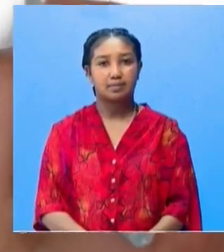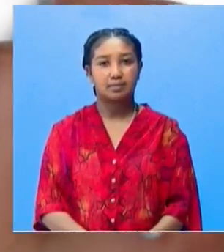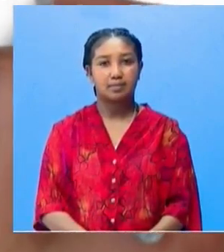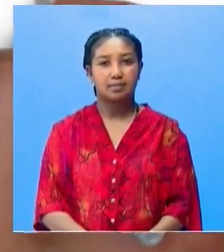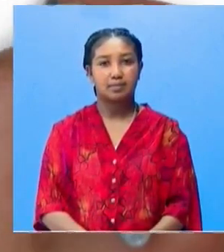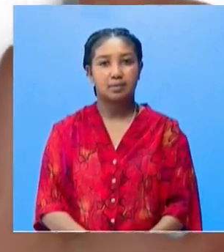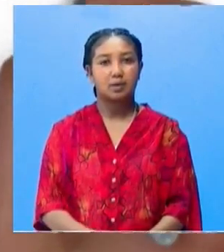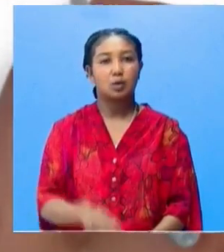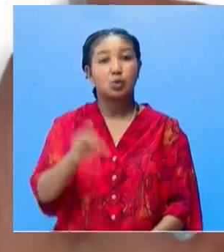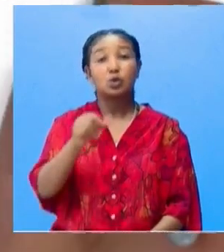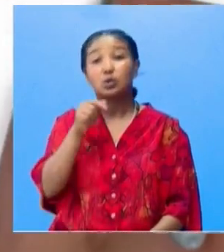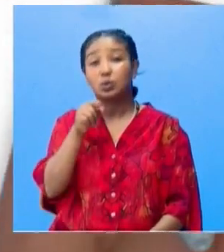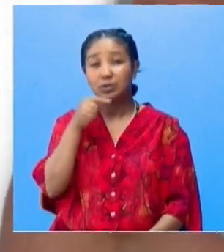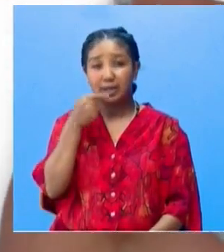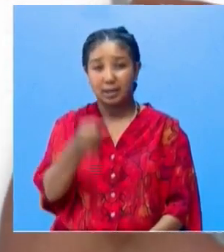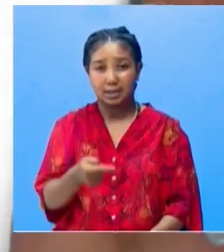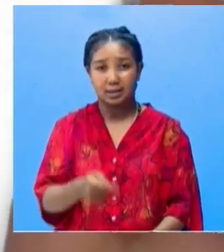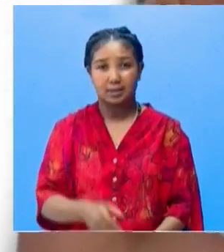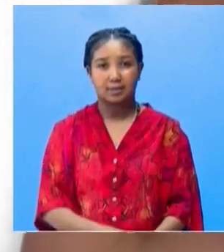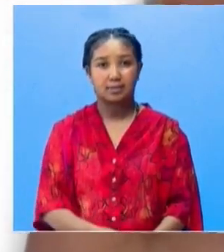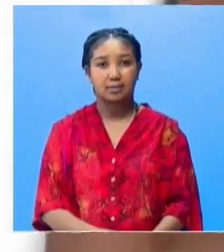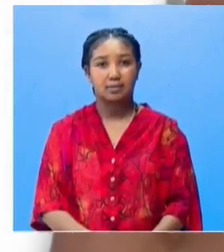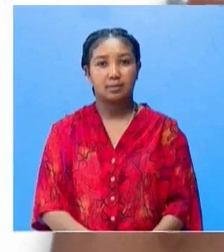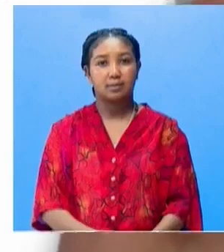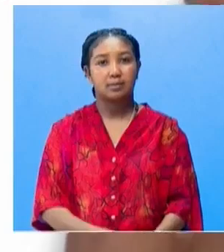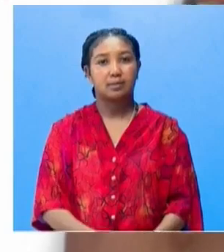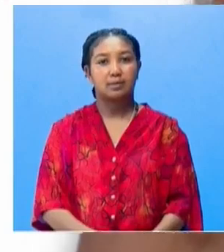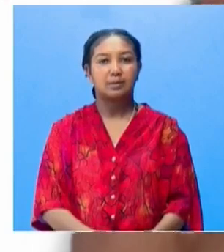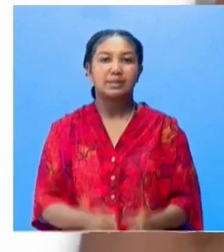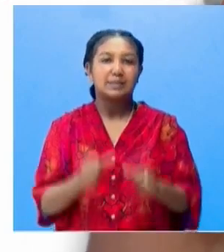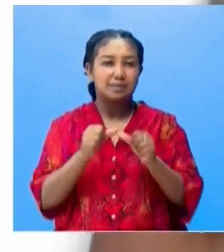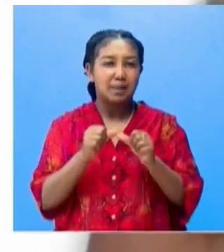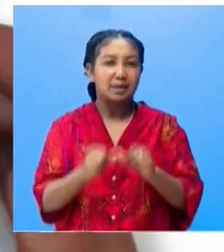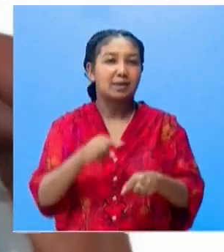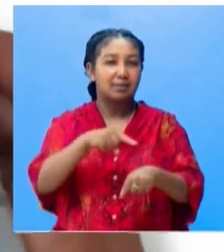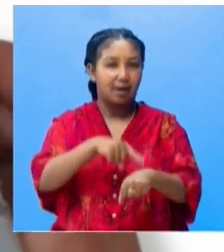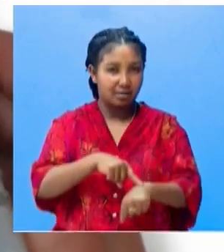Yeah? Wouldn't you say spending time